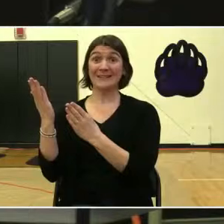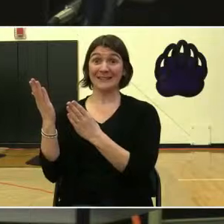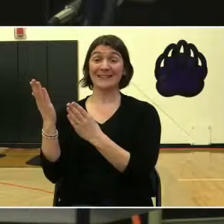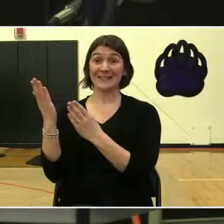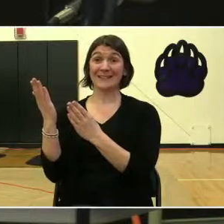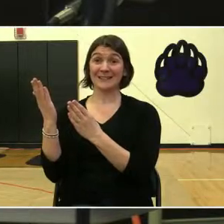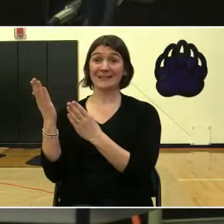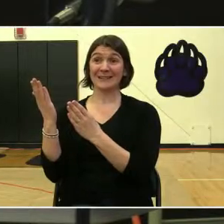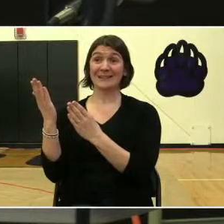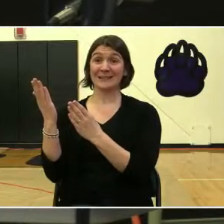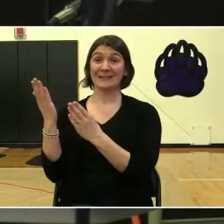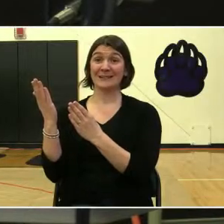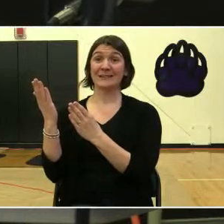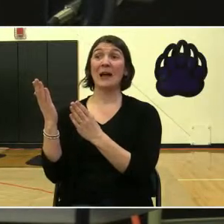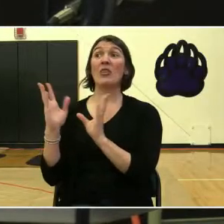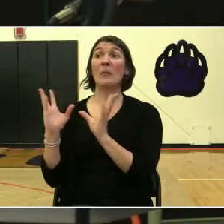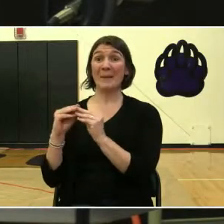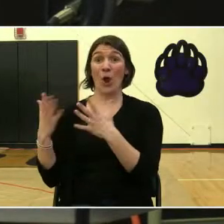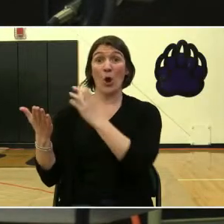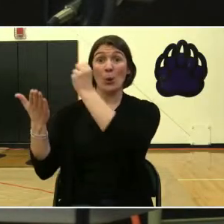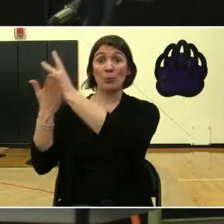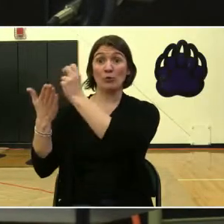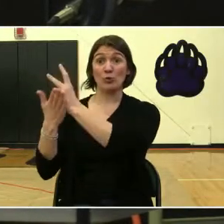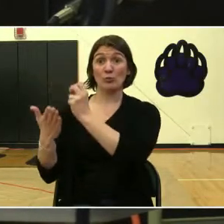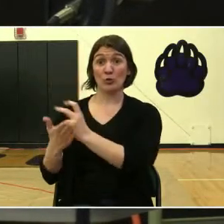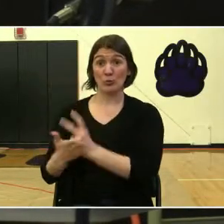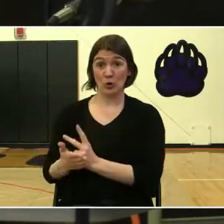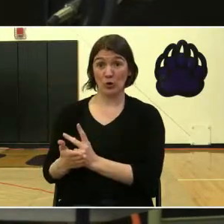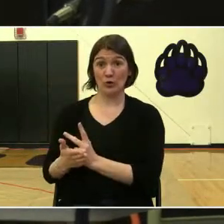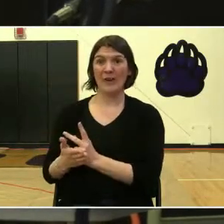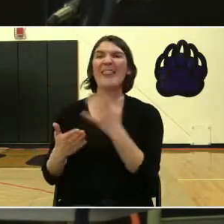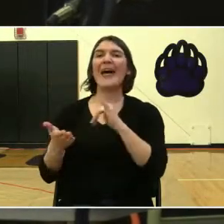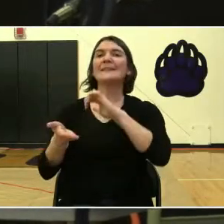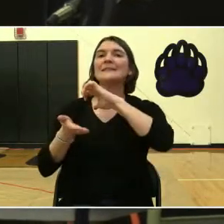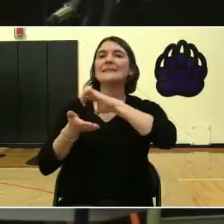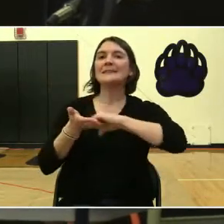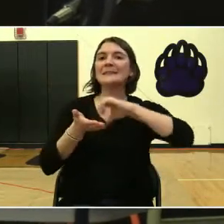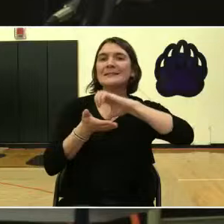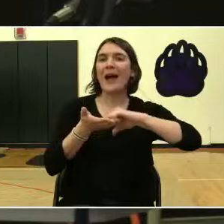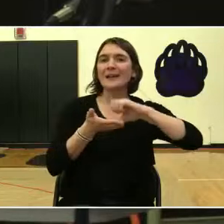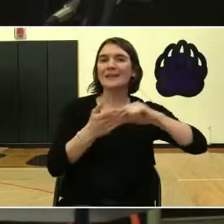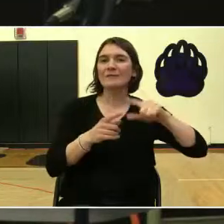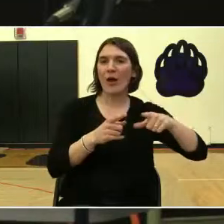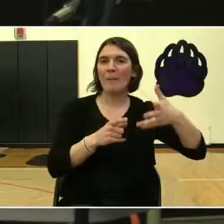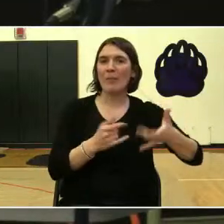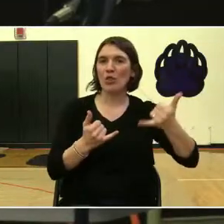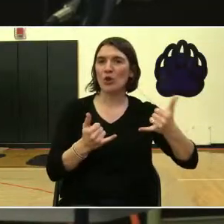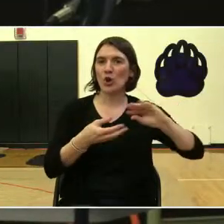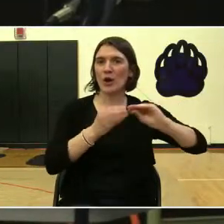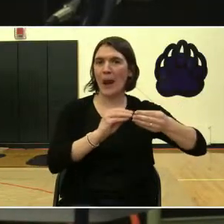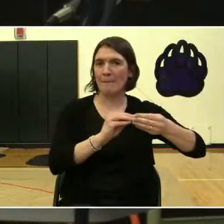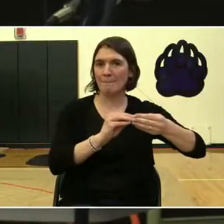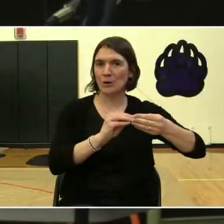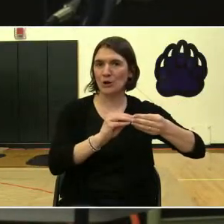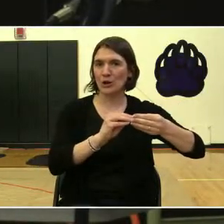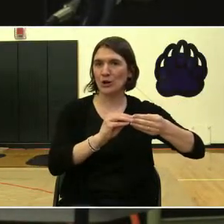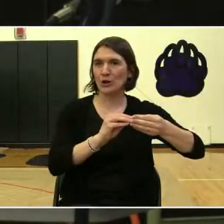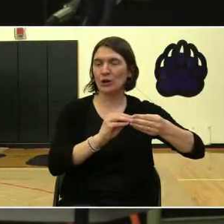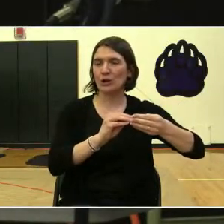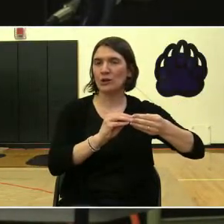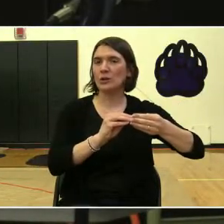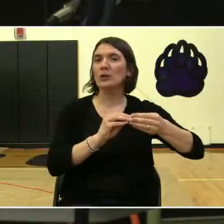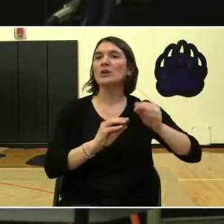the uh the meeting has approved are deducted from the number that you were quoting so